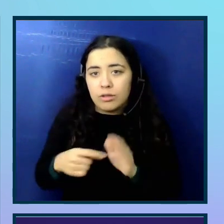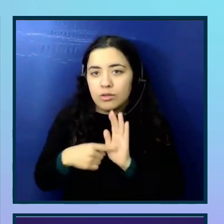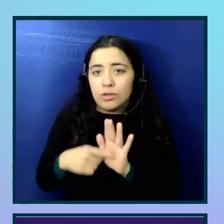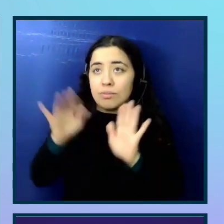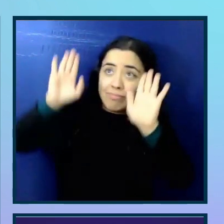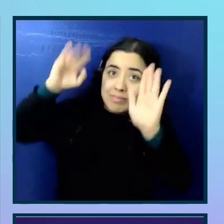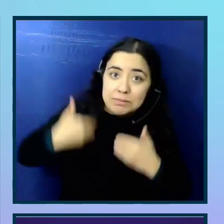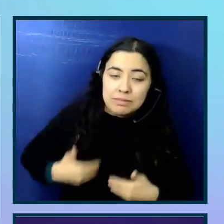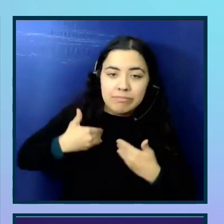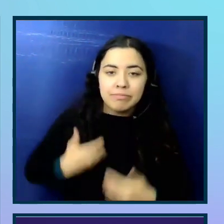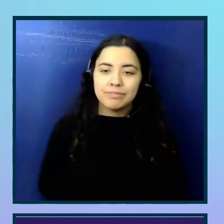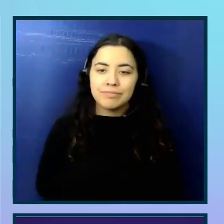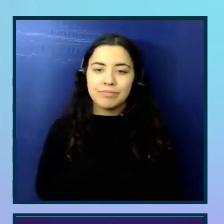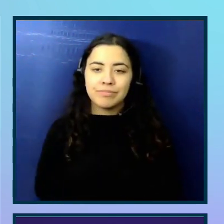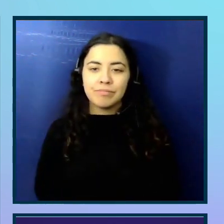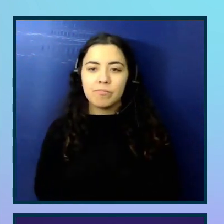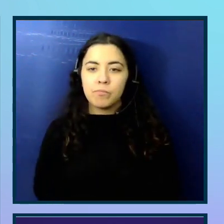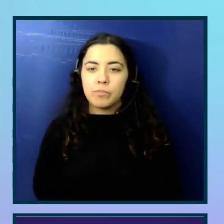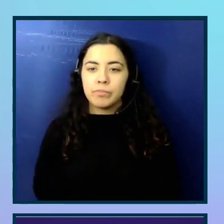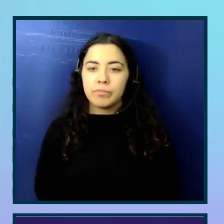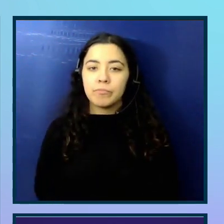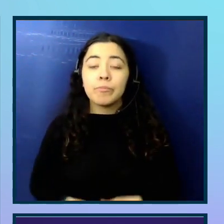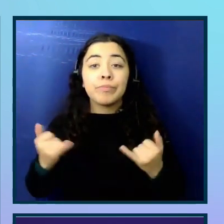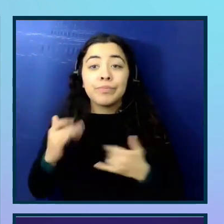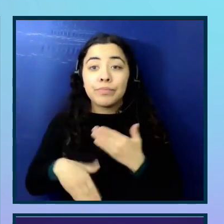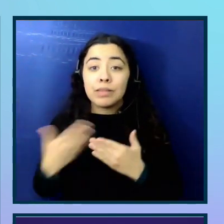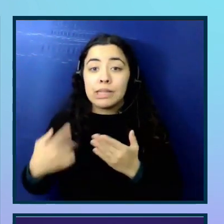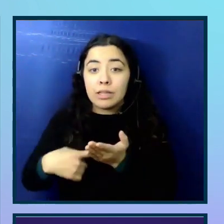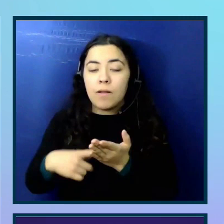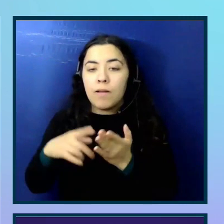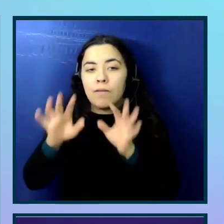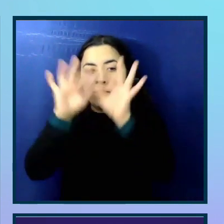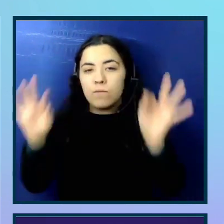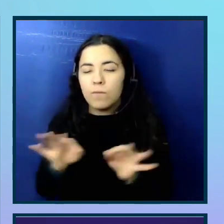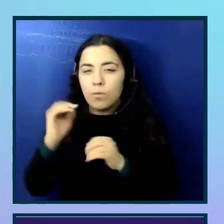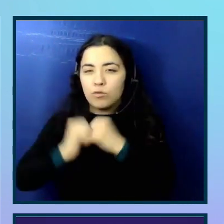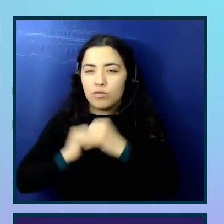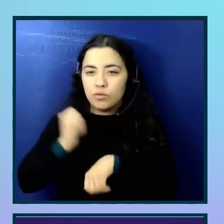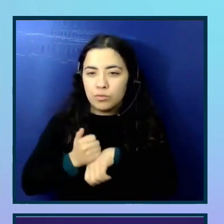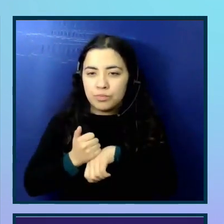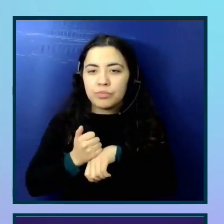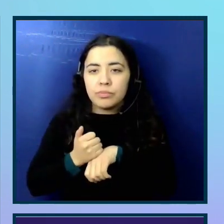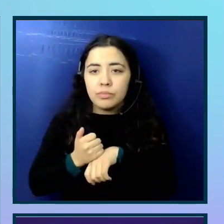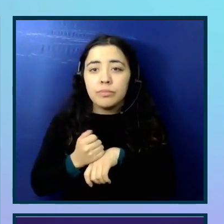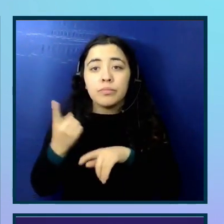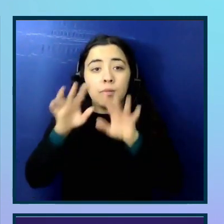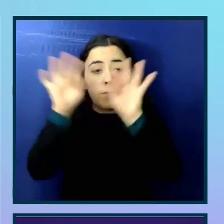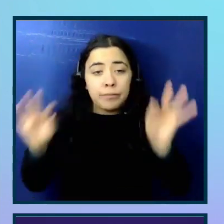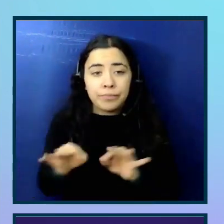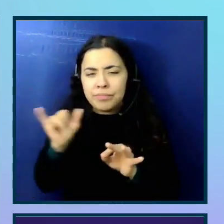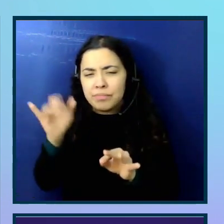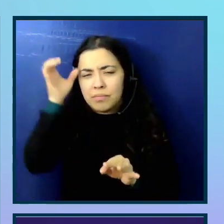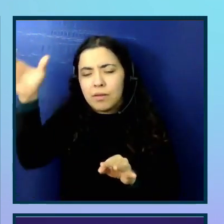me. Awesome. Let's talk about form structure. So a form is like a